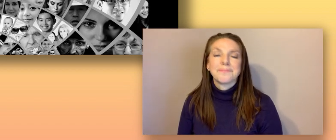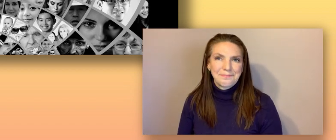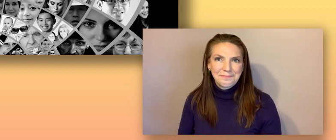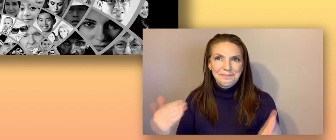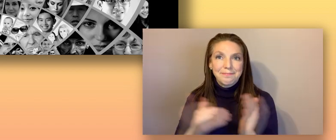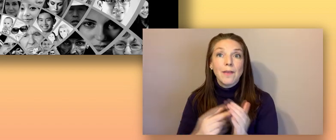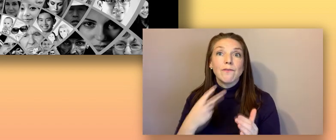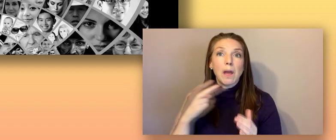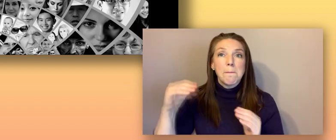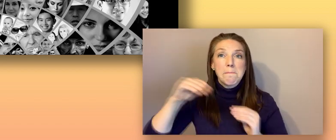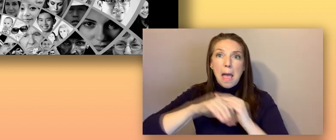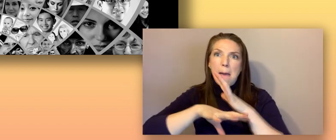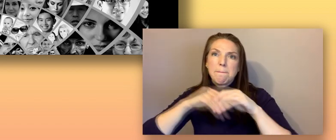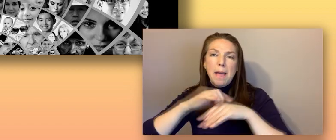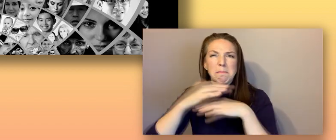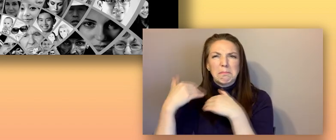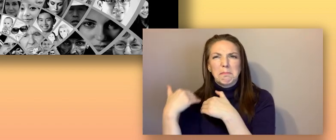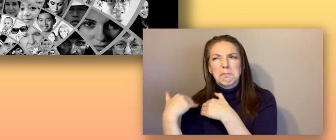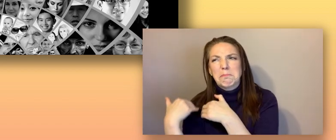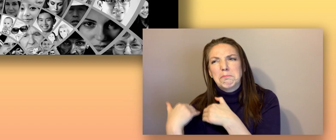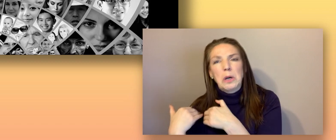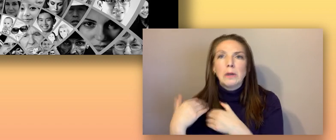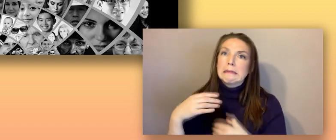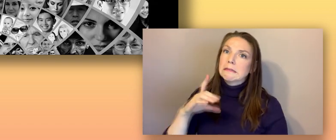mercy. Dignity.